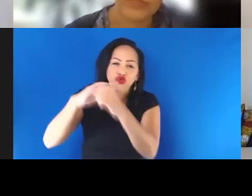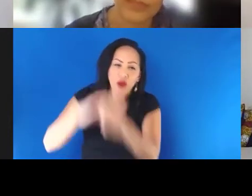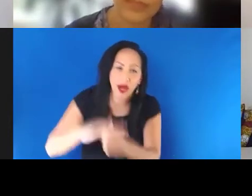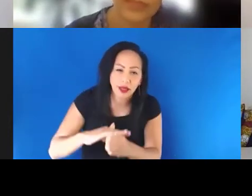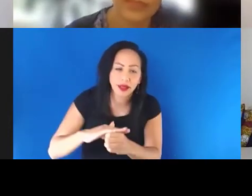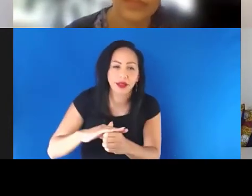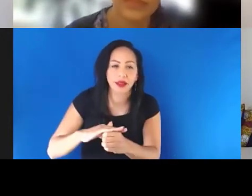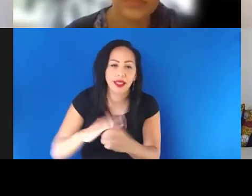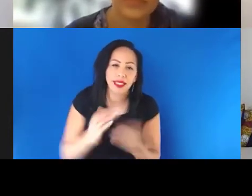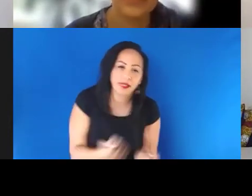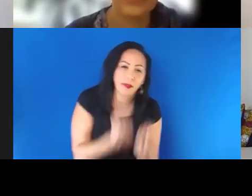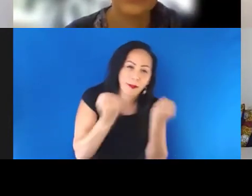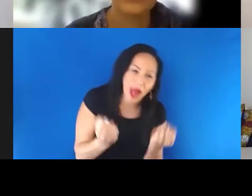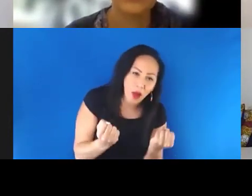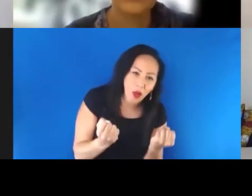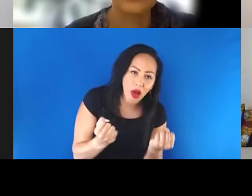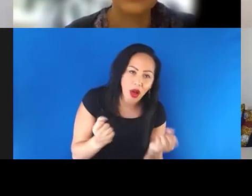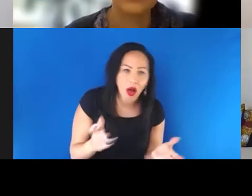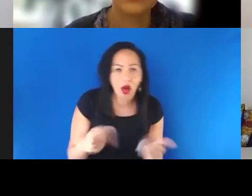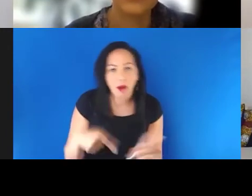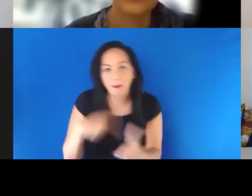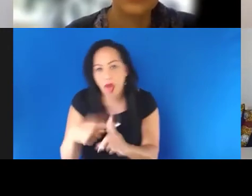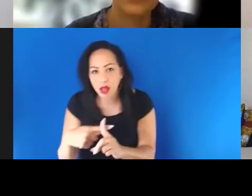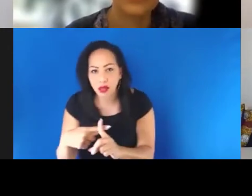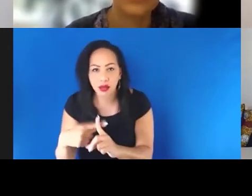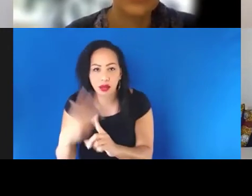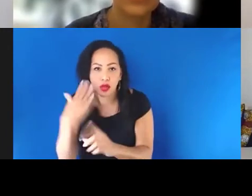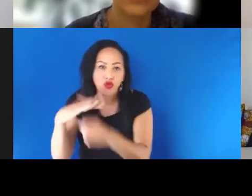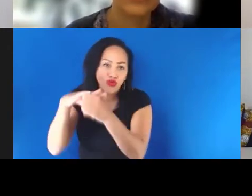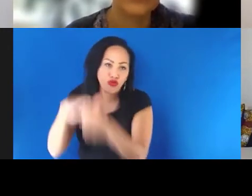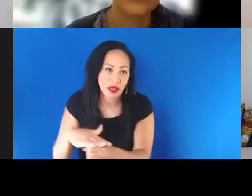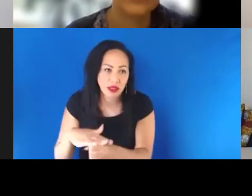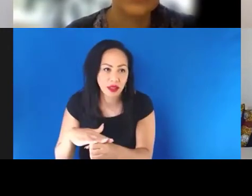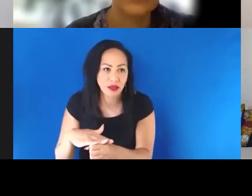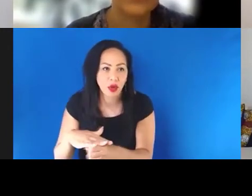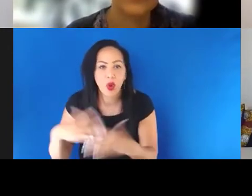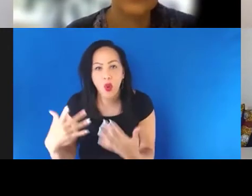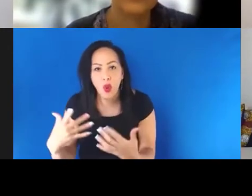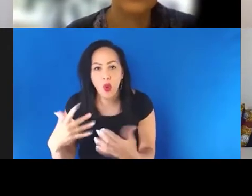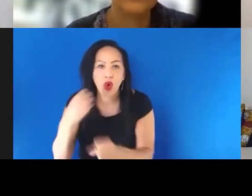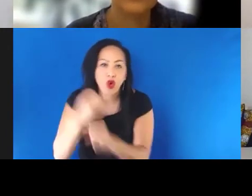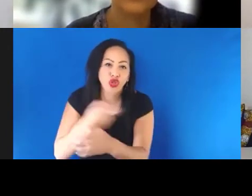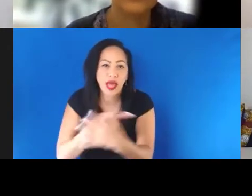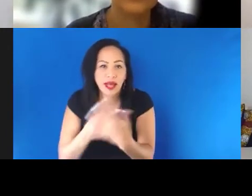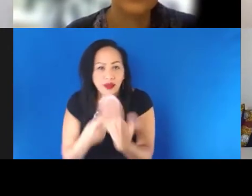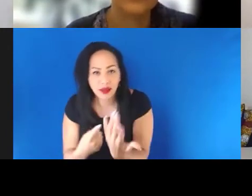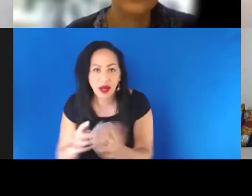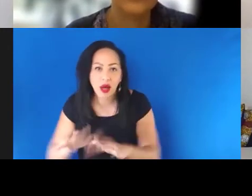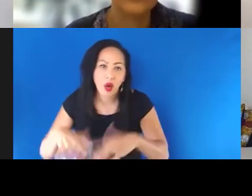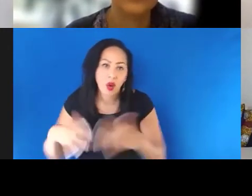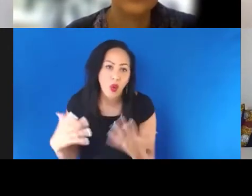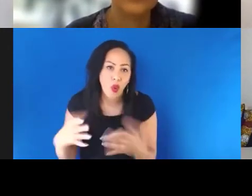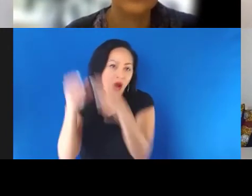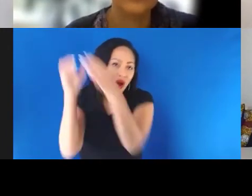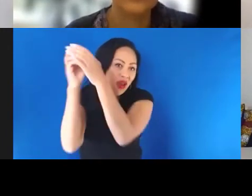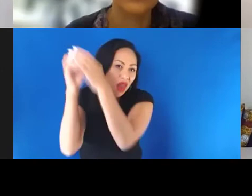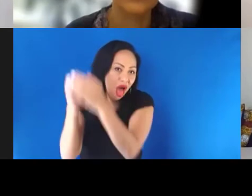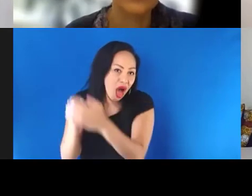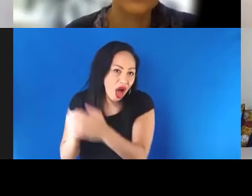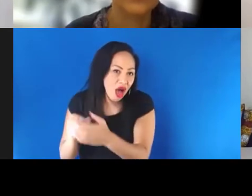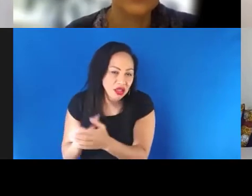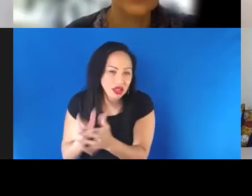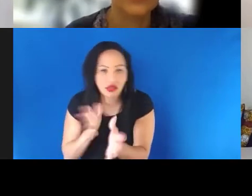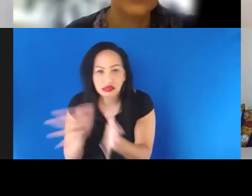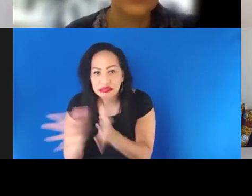coin and maybe race is on the other, or you could put gender on the other, or you could put class on the other. So I think